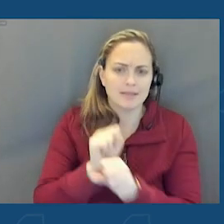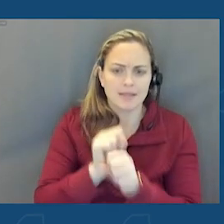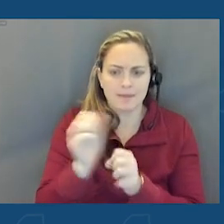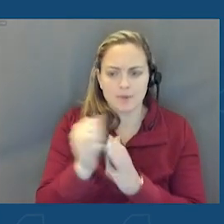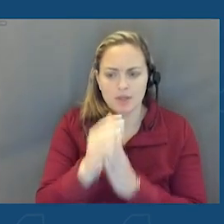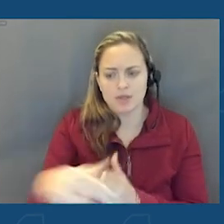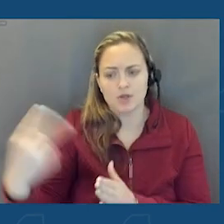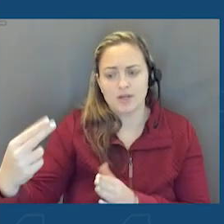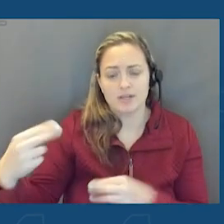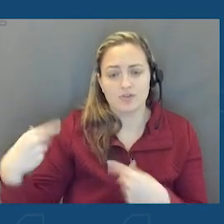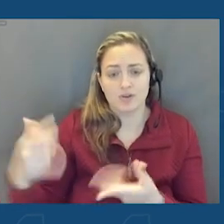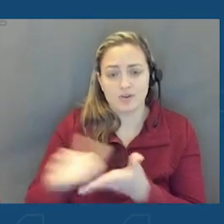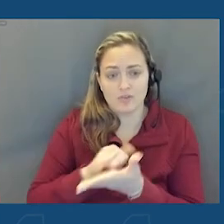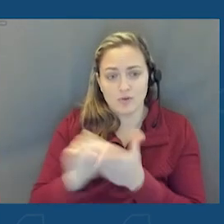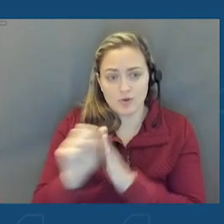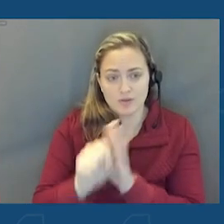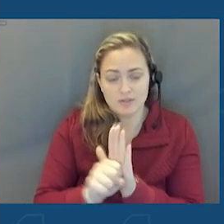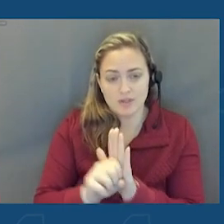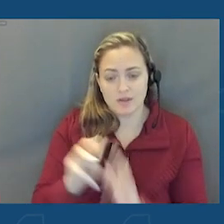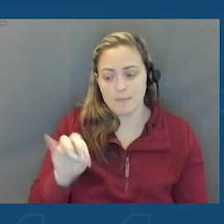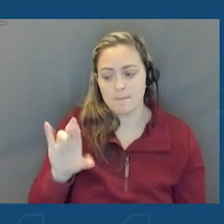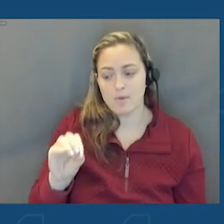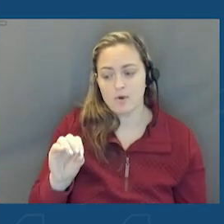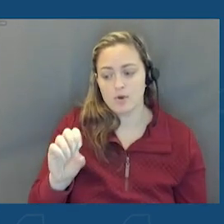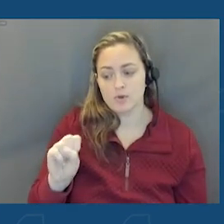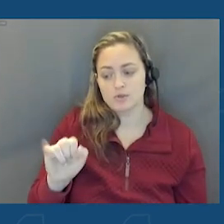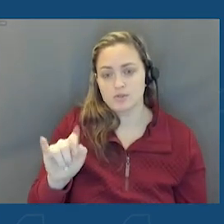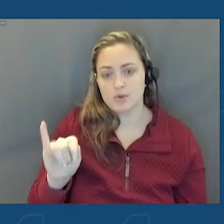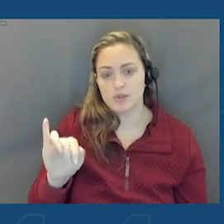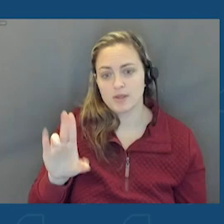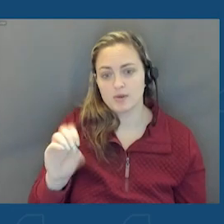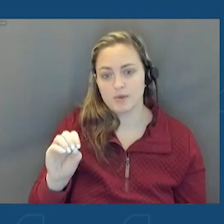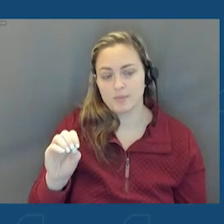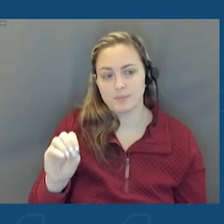state, Mario Cilento.